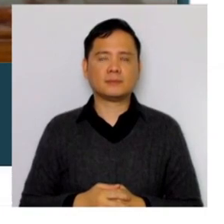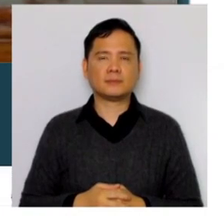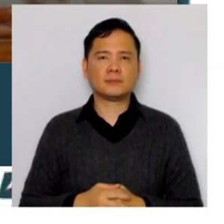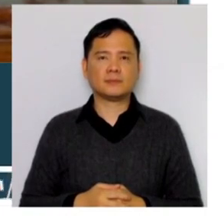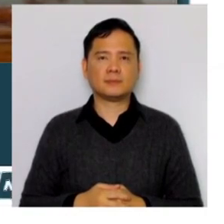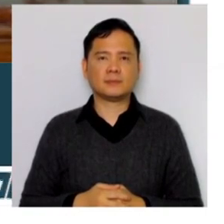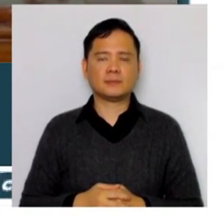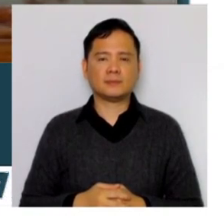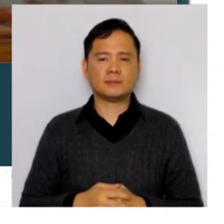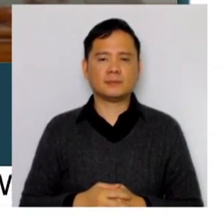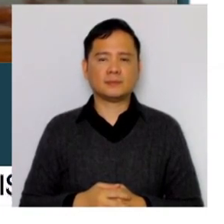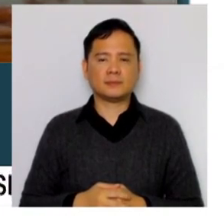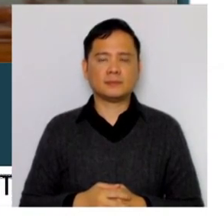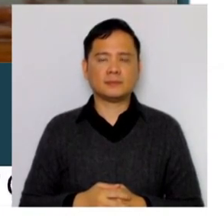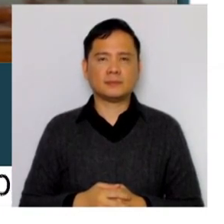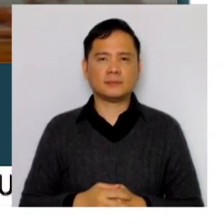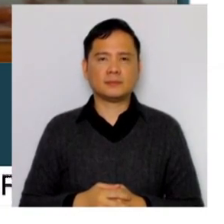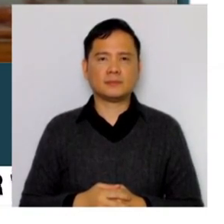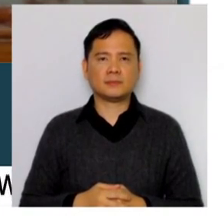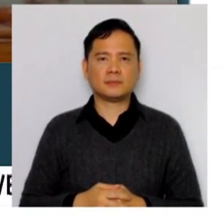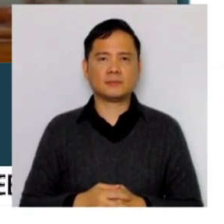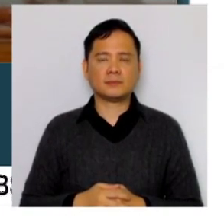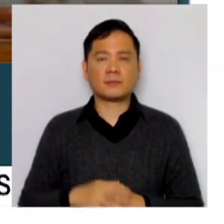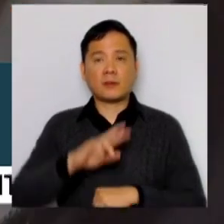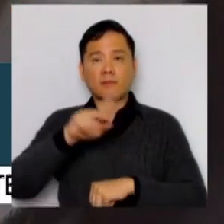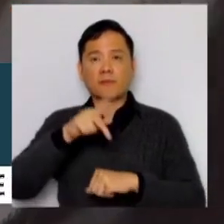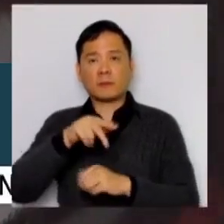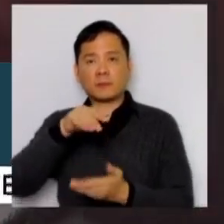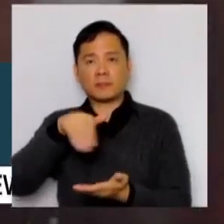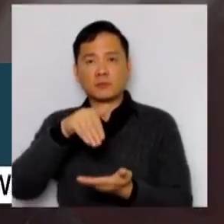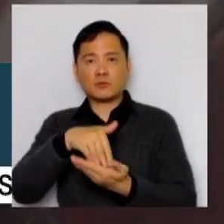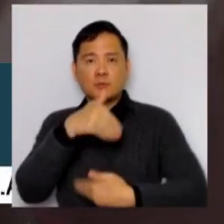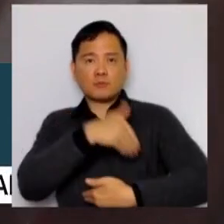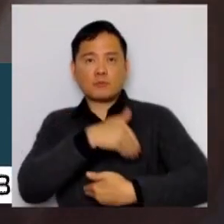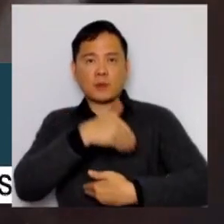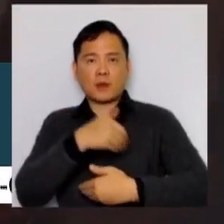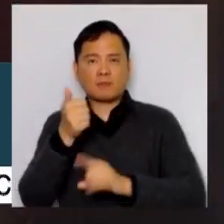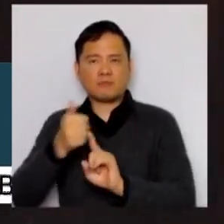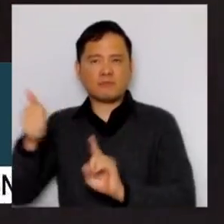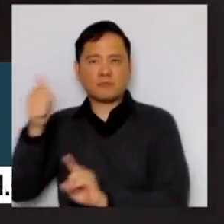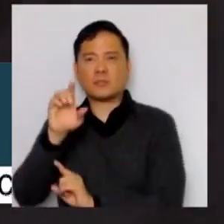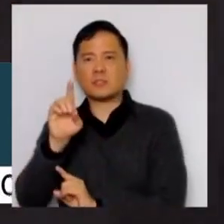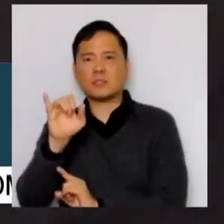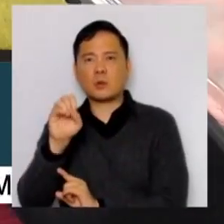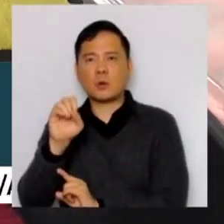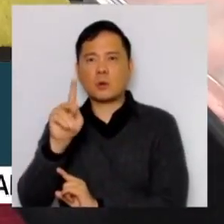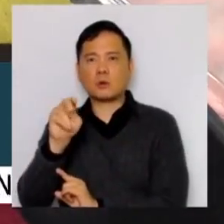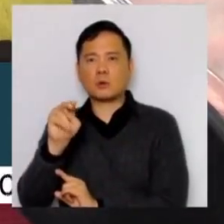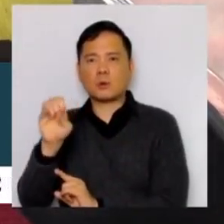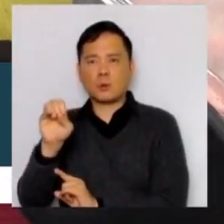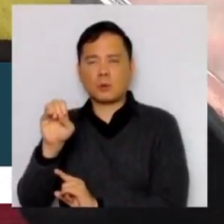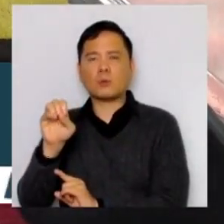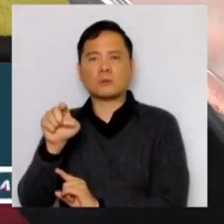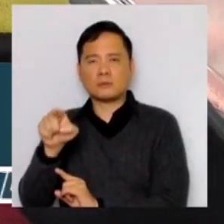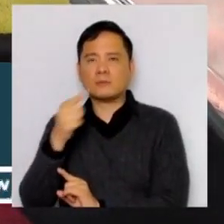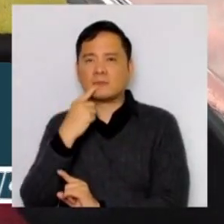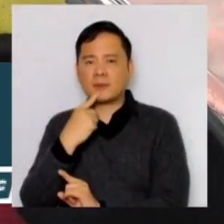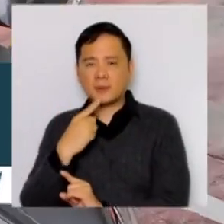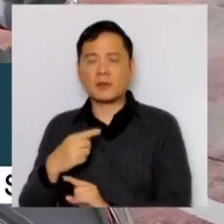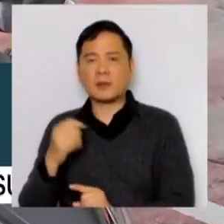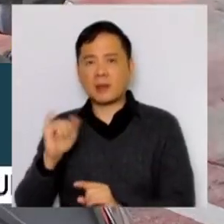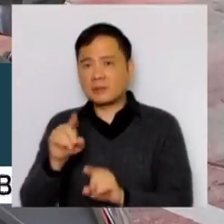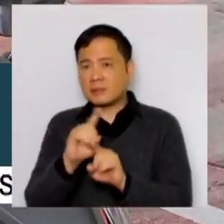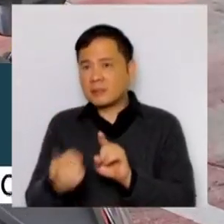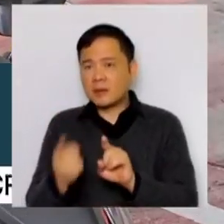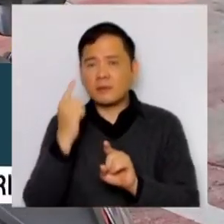But for Philippines Central Bank Governor Benjamin Diokno, the government subsidy program for transport workers, farmers, and